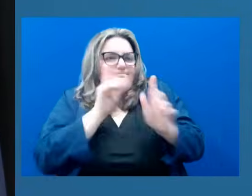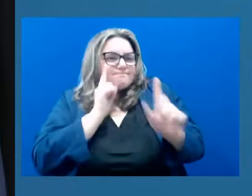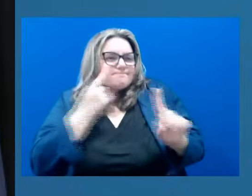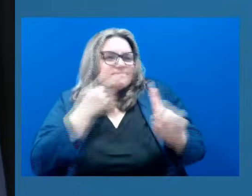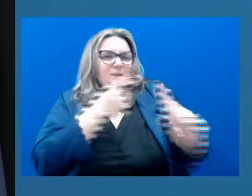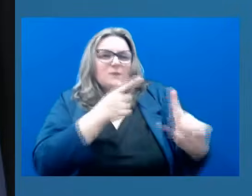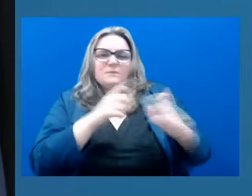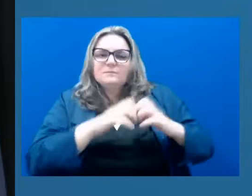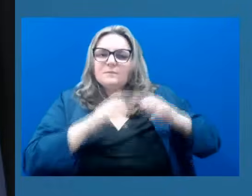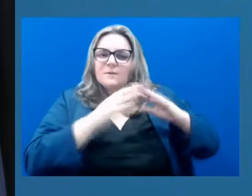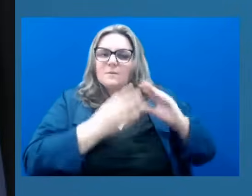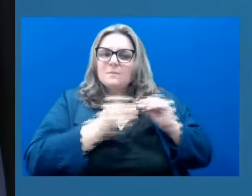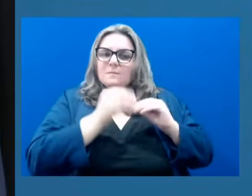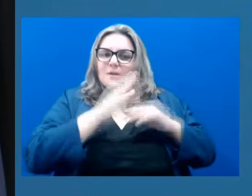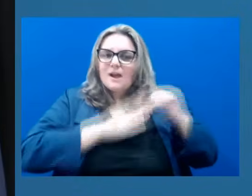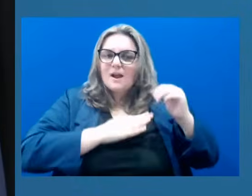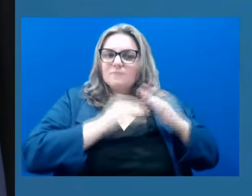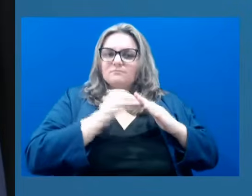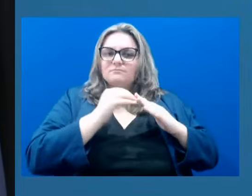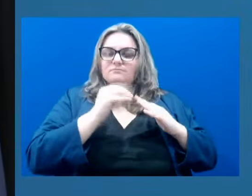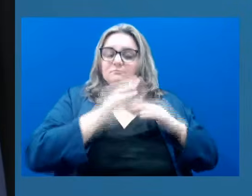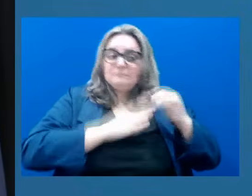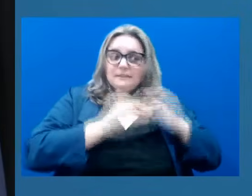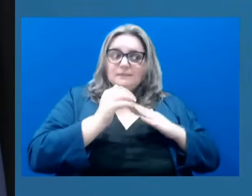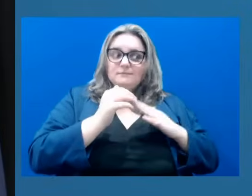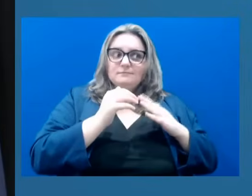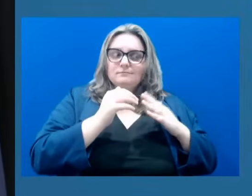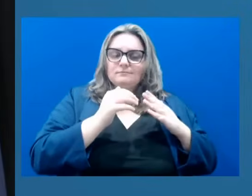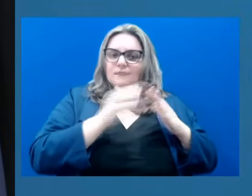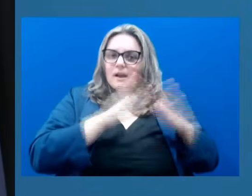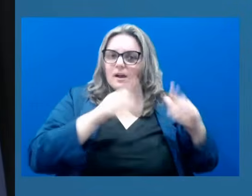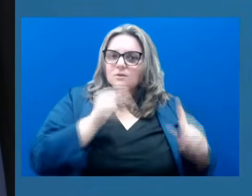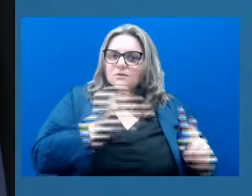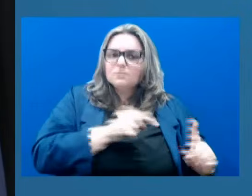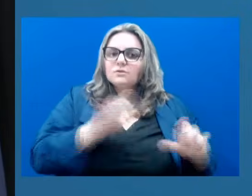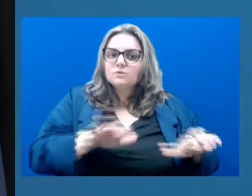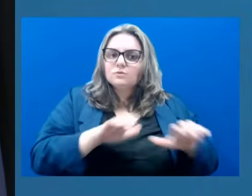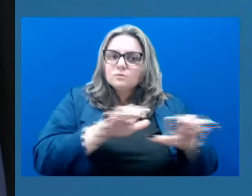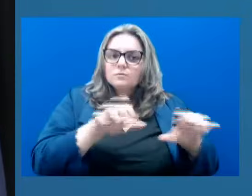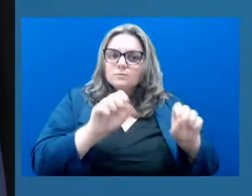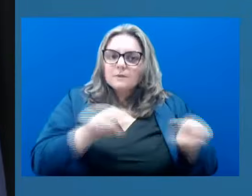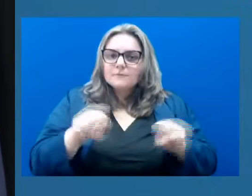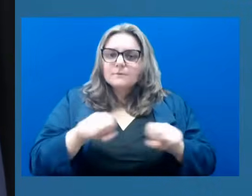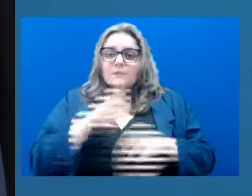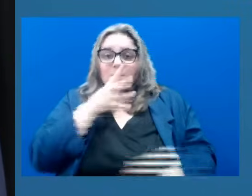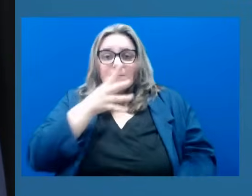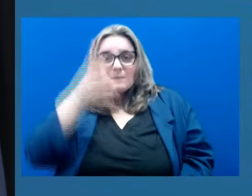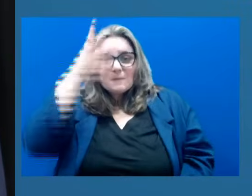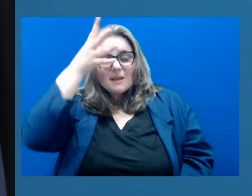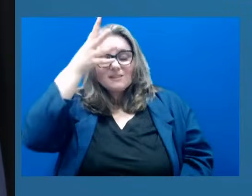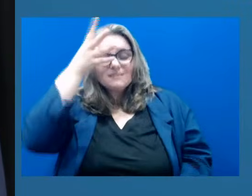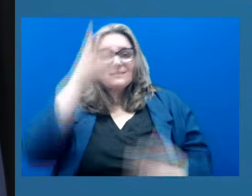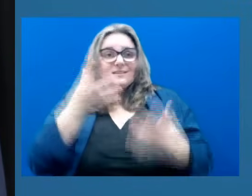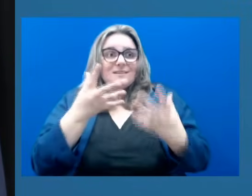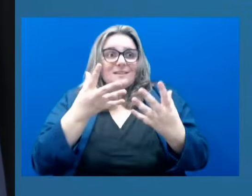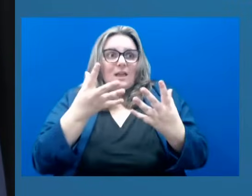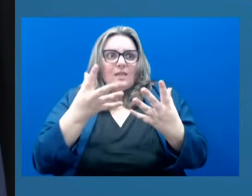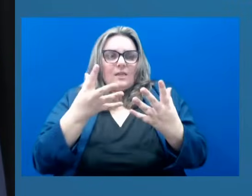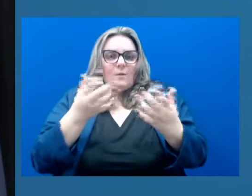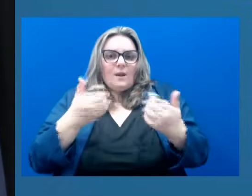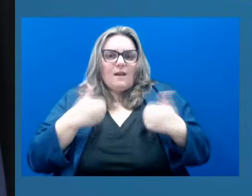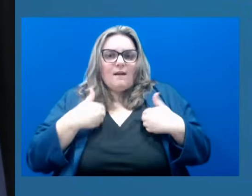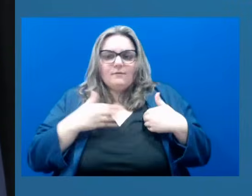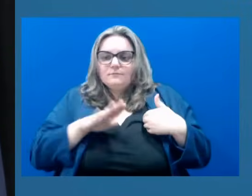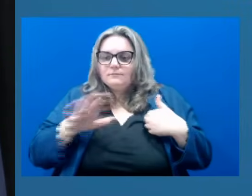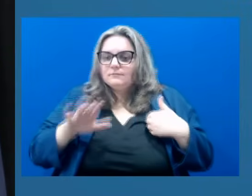up the process and just do what it takes so parents who want to have their grandkids grow up in the same community, you know, don't have to say goodbye to